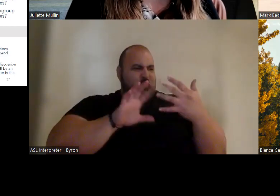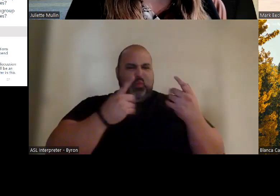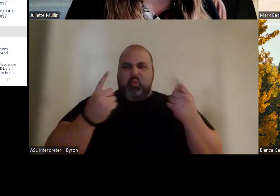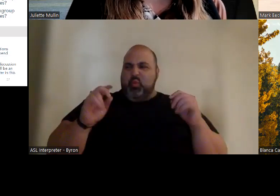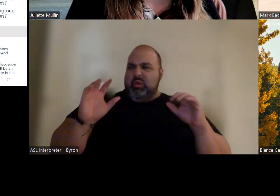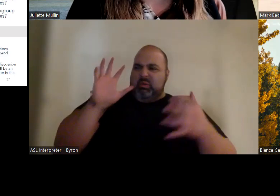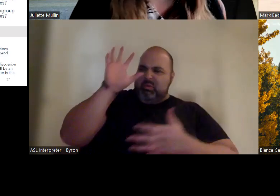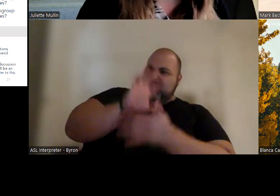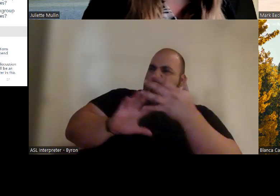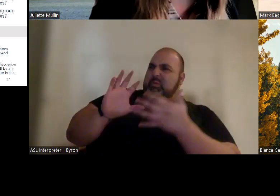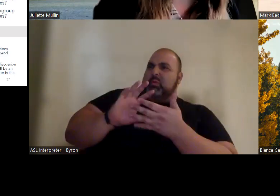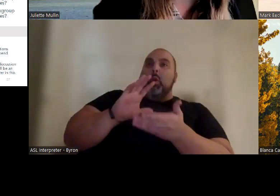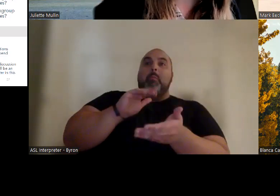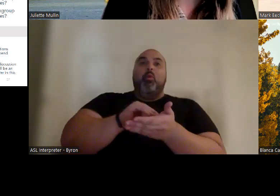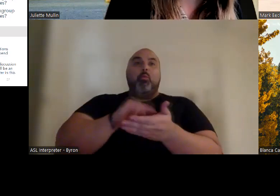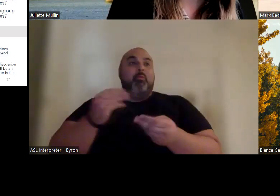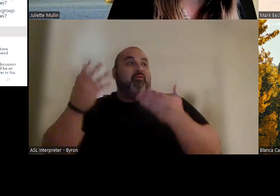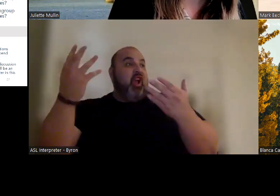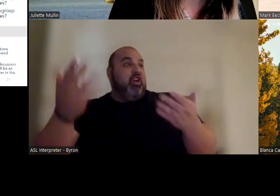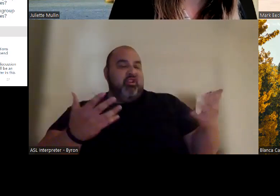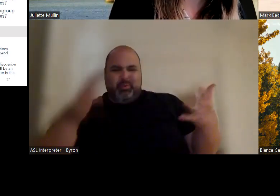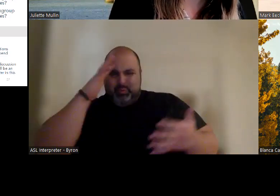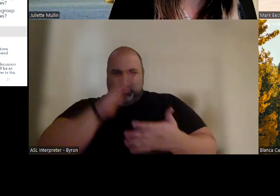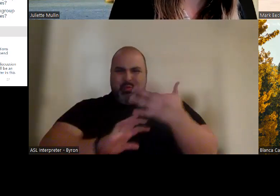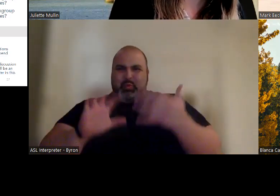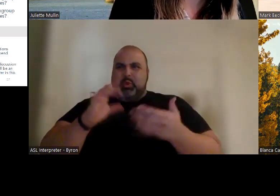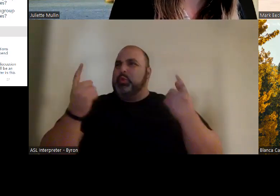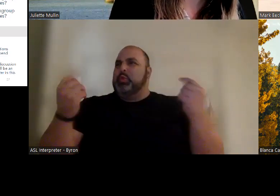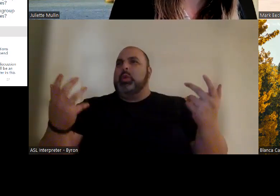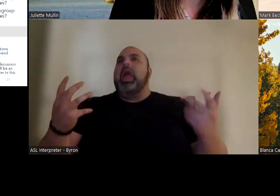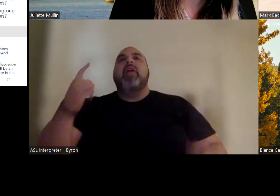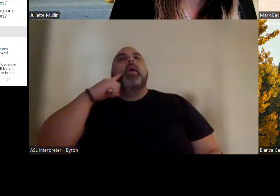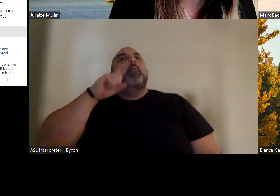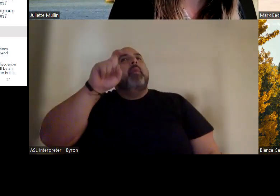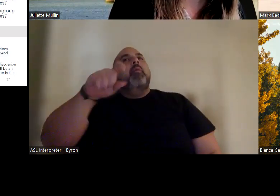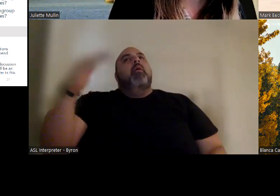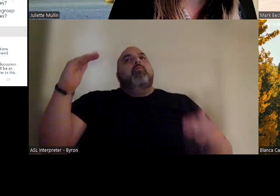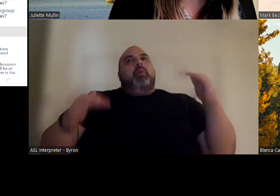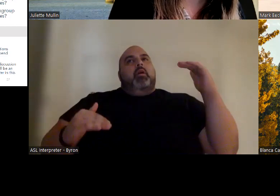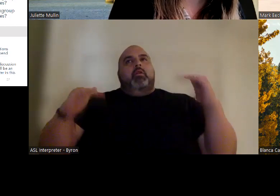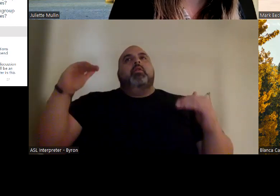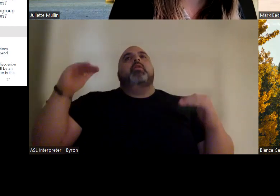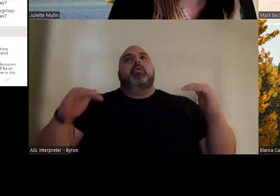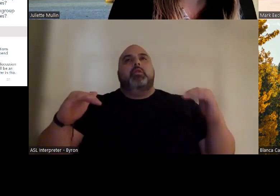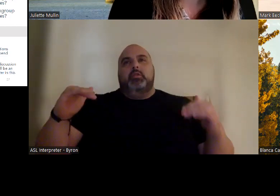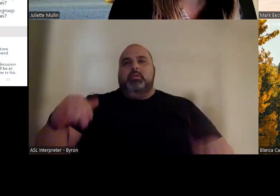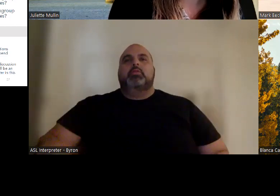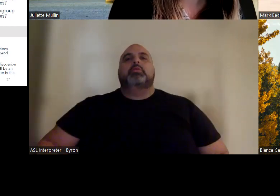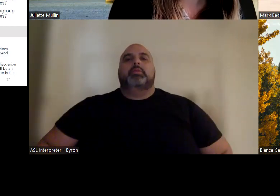with providers, and so I think there's got to be a balance of even just pointing out that.